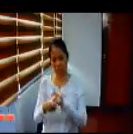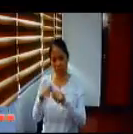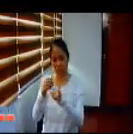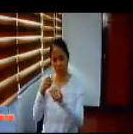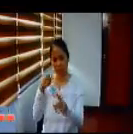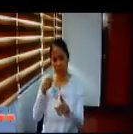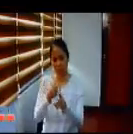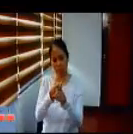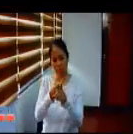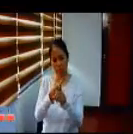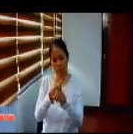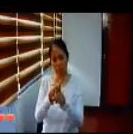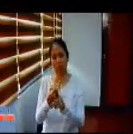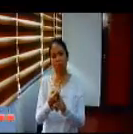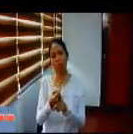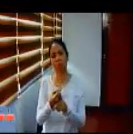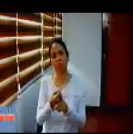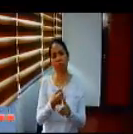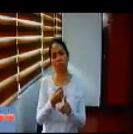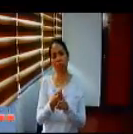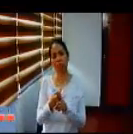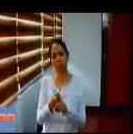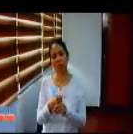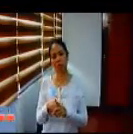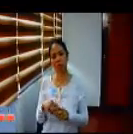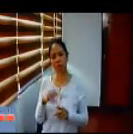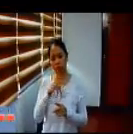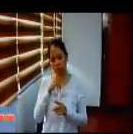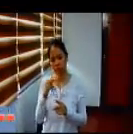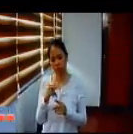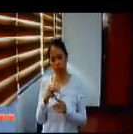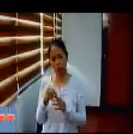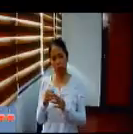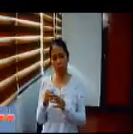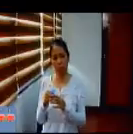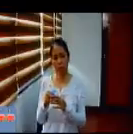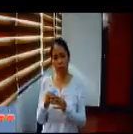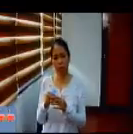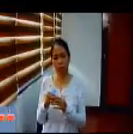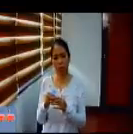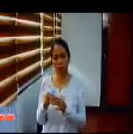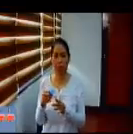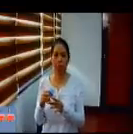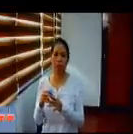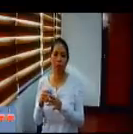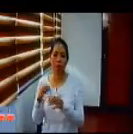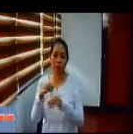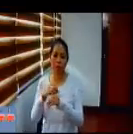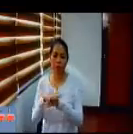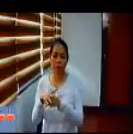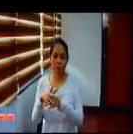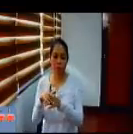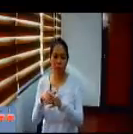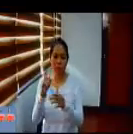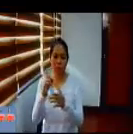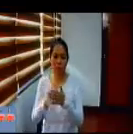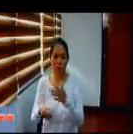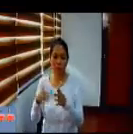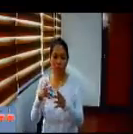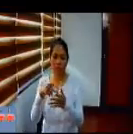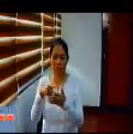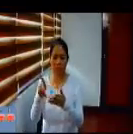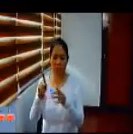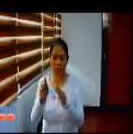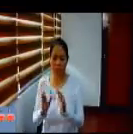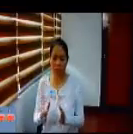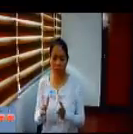be a crime against taxpayers, but it's going to make it difficult for our